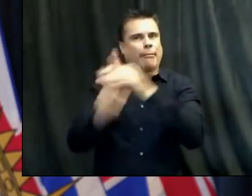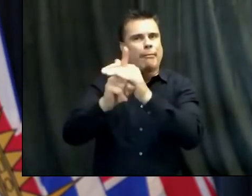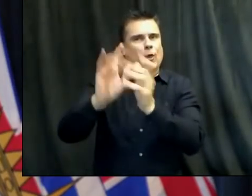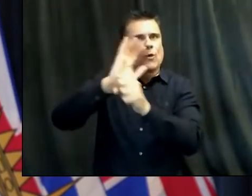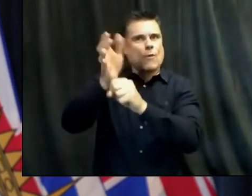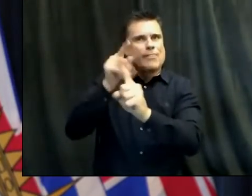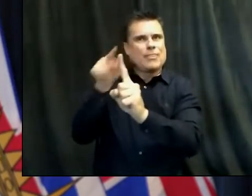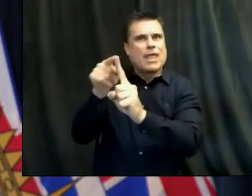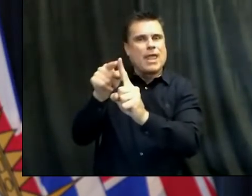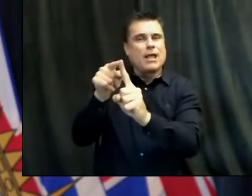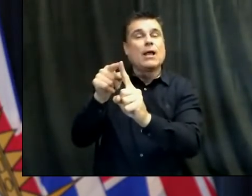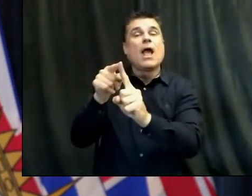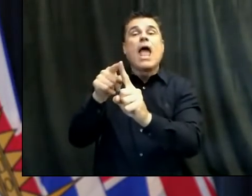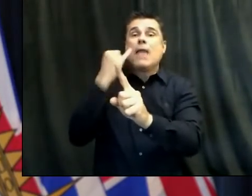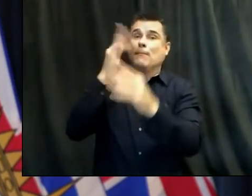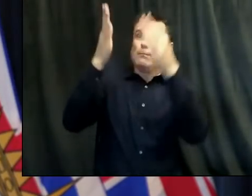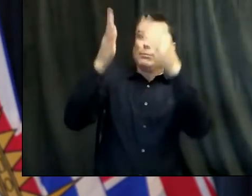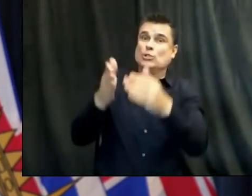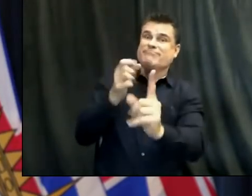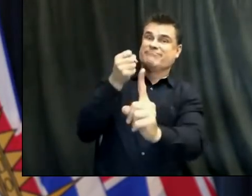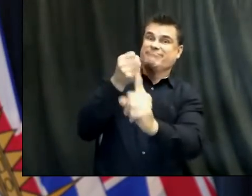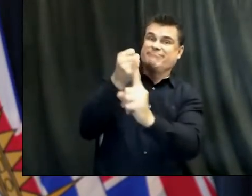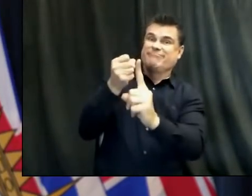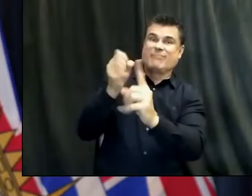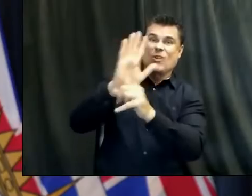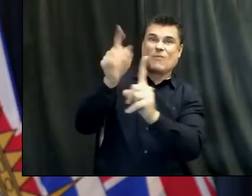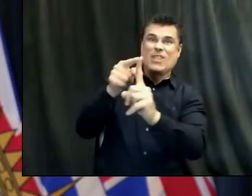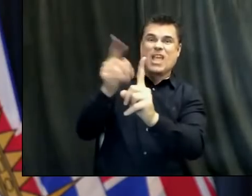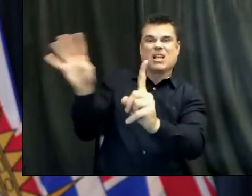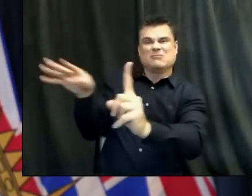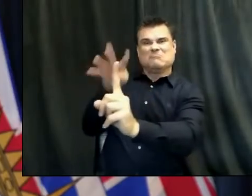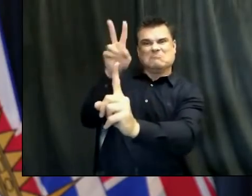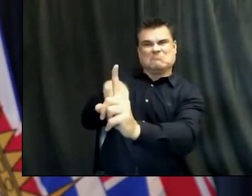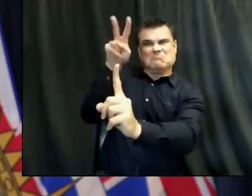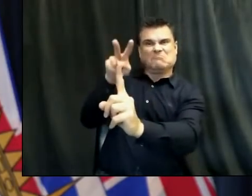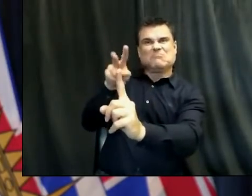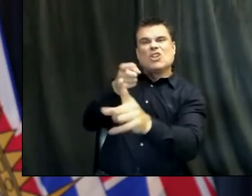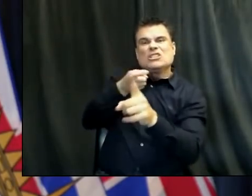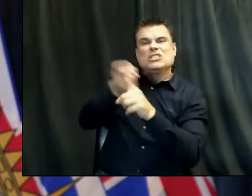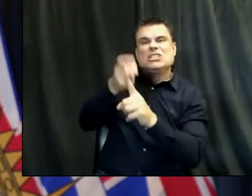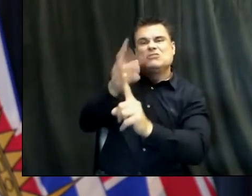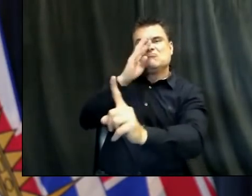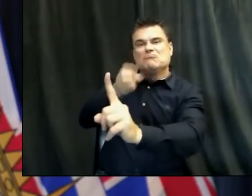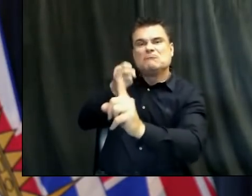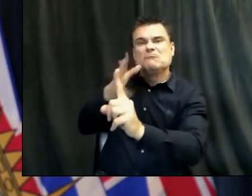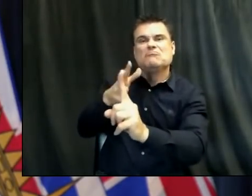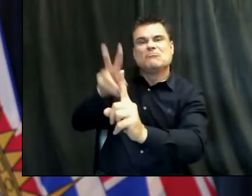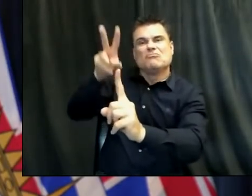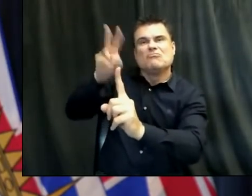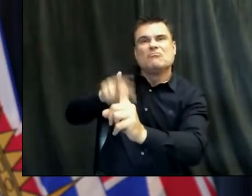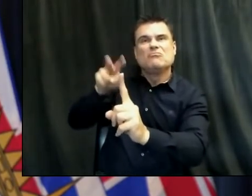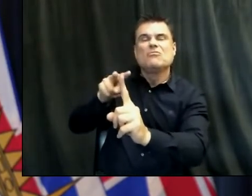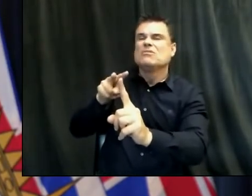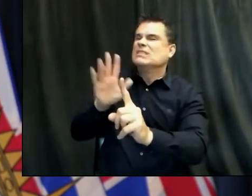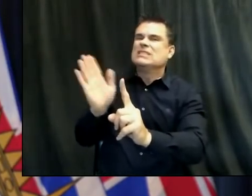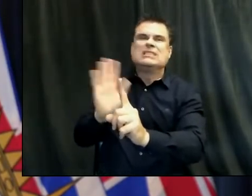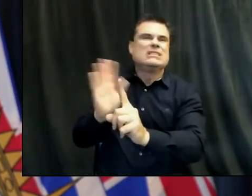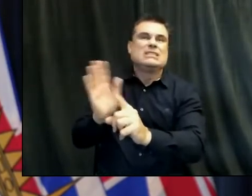some workplaces. We've seen it in some communities when people are being open about the fact that they